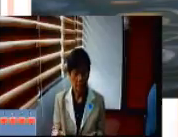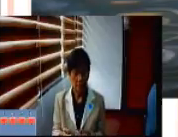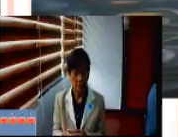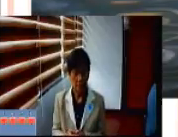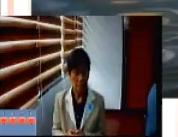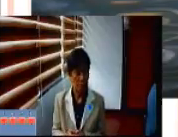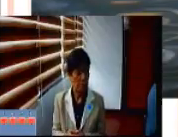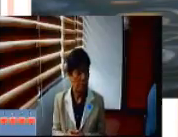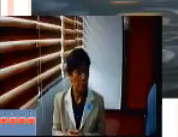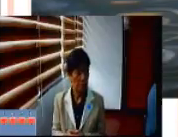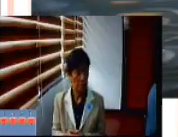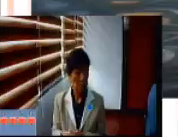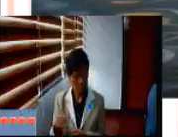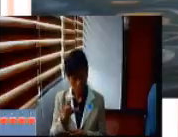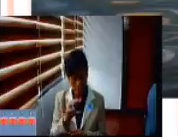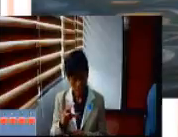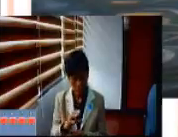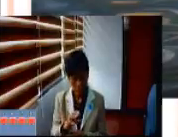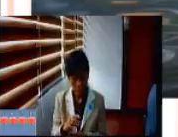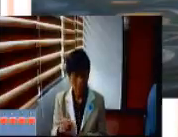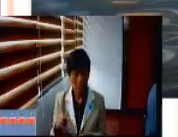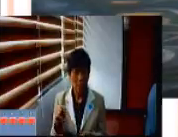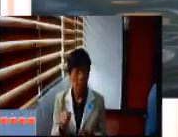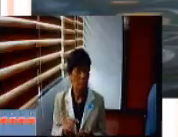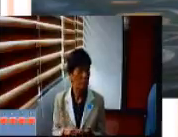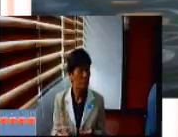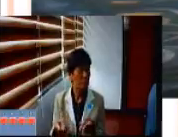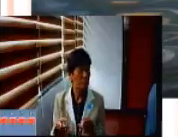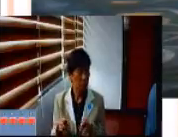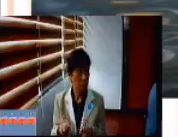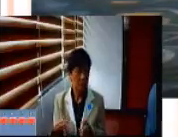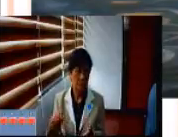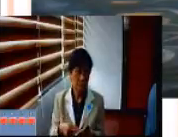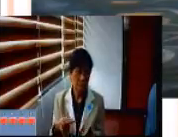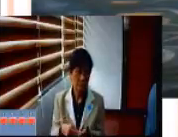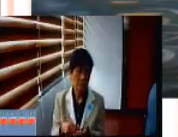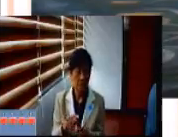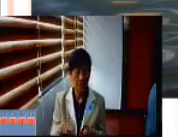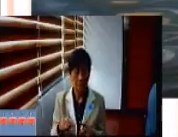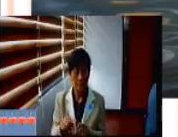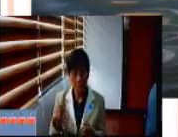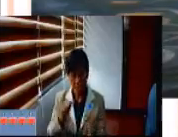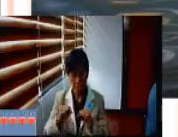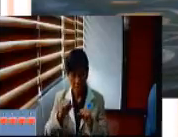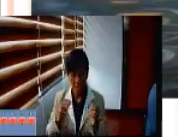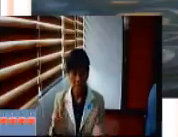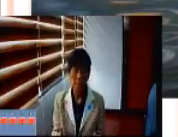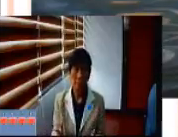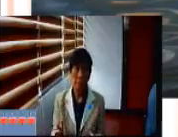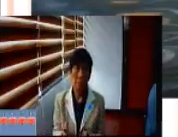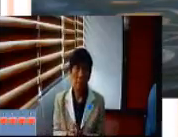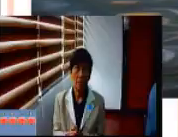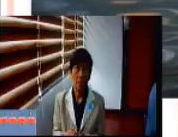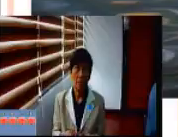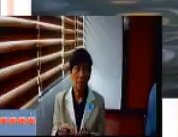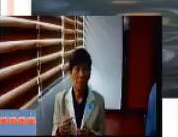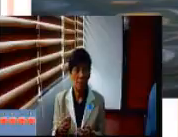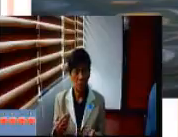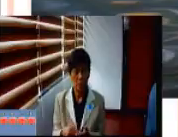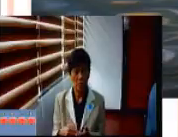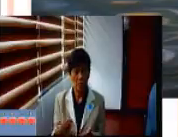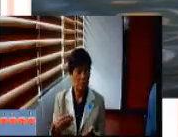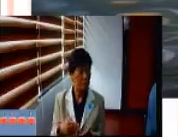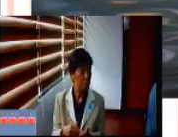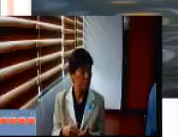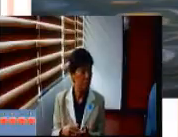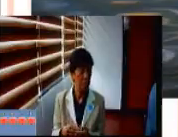survey. And this has been repeated by different scientists. And up to now, and to this day, we also repeated that methodology. At kung